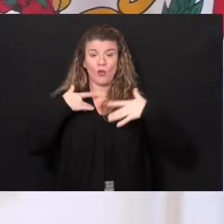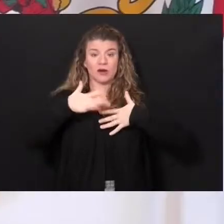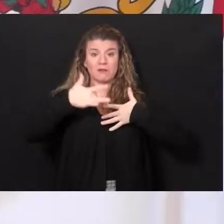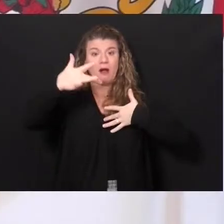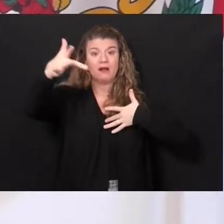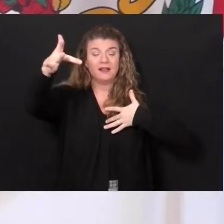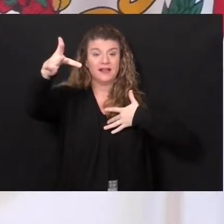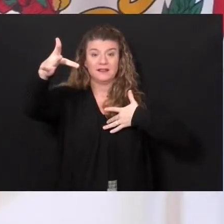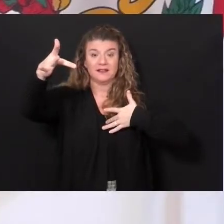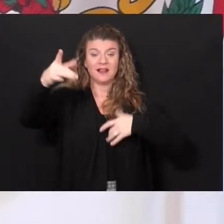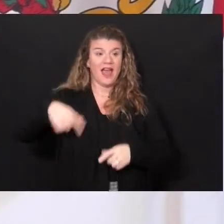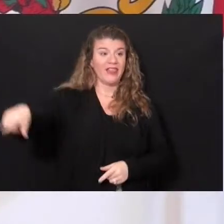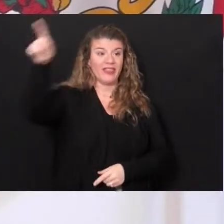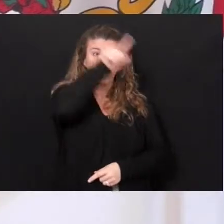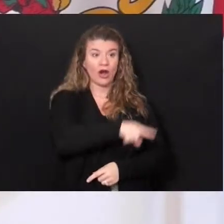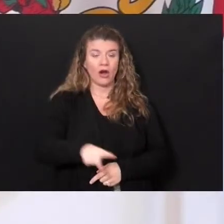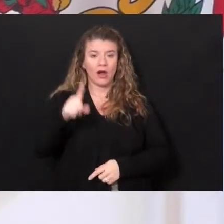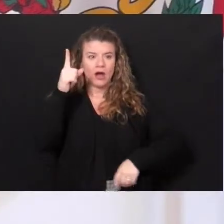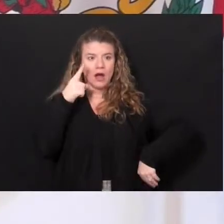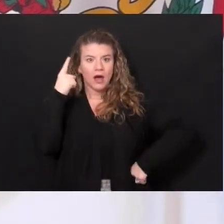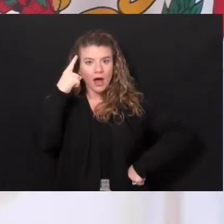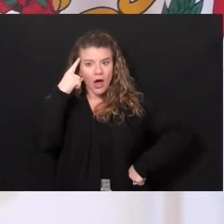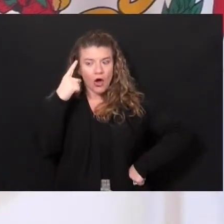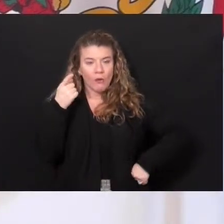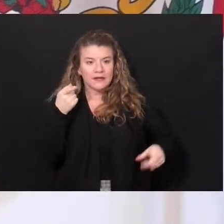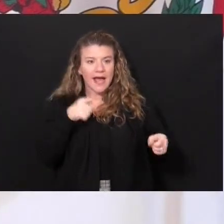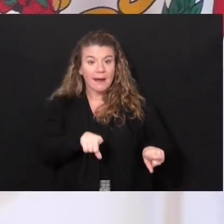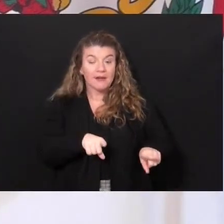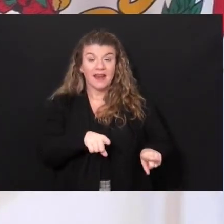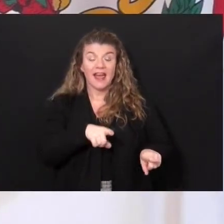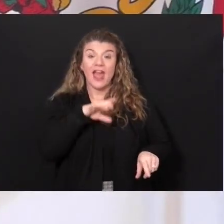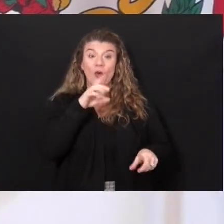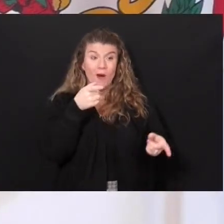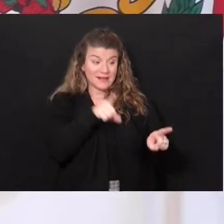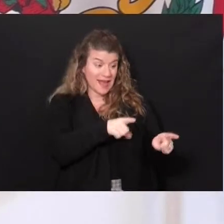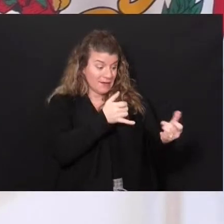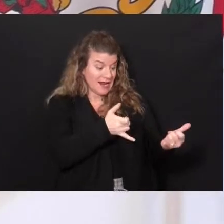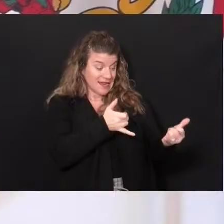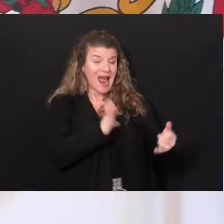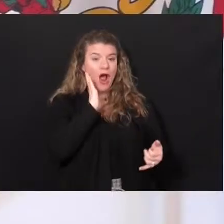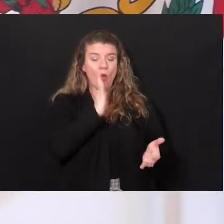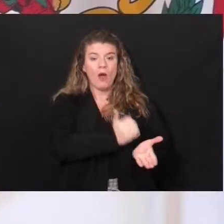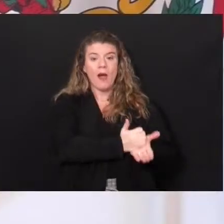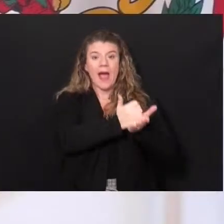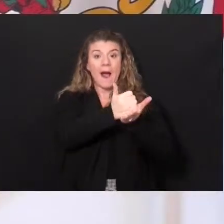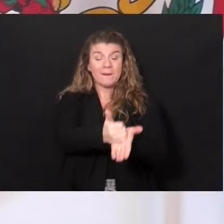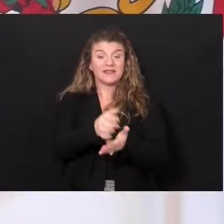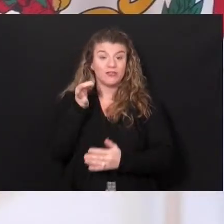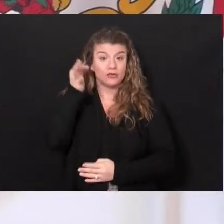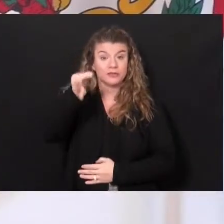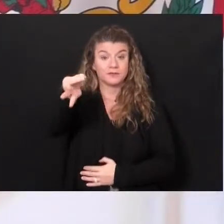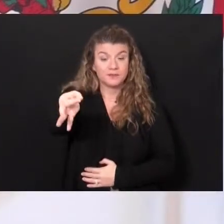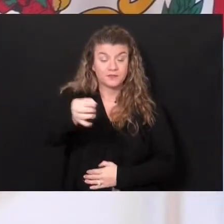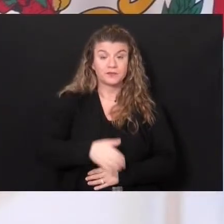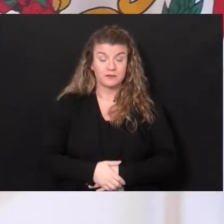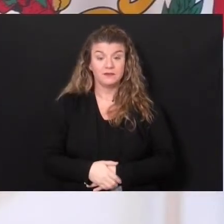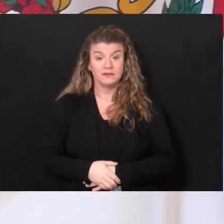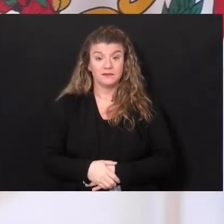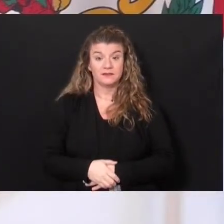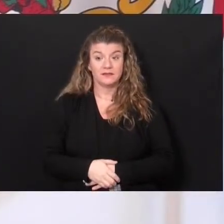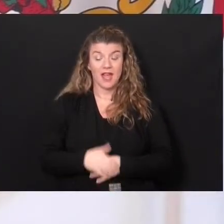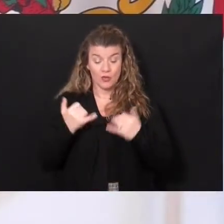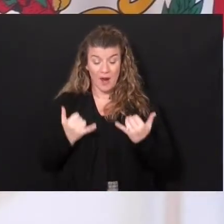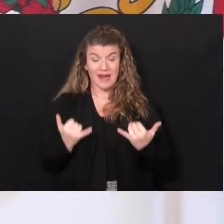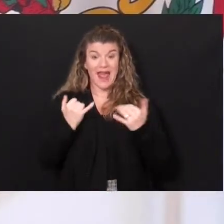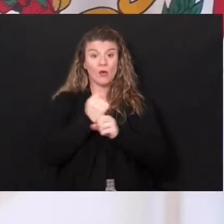missed, and absolutely will pay wonderful dividends as we go forward. But the dividends that it's paying to us is we're saving